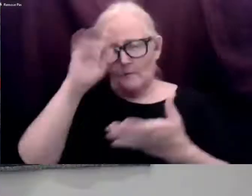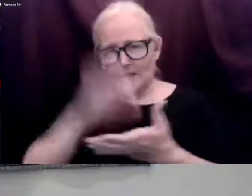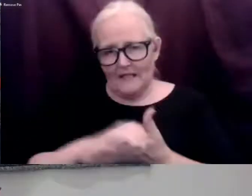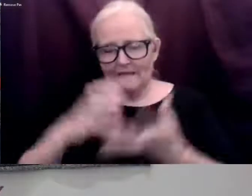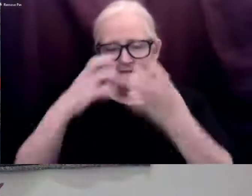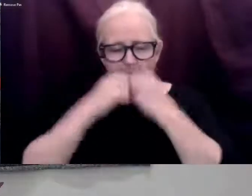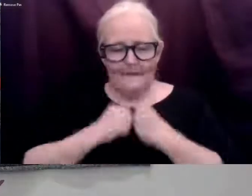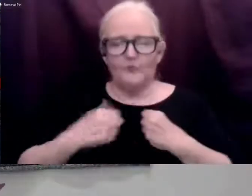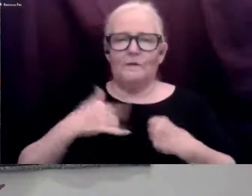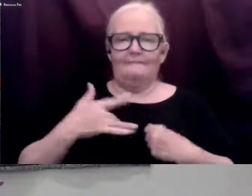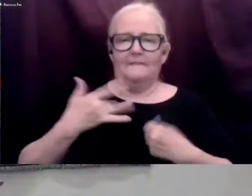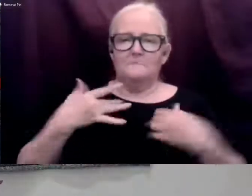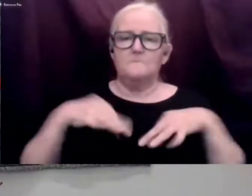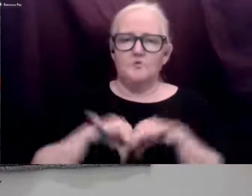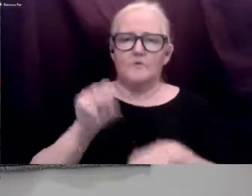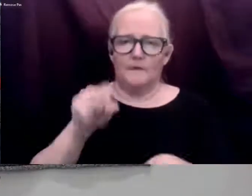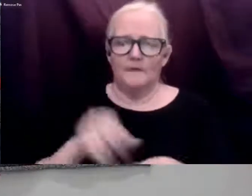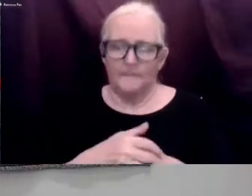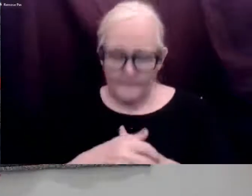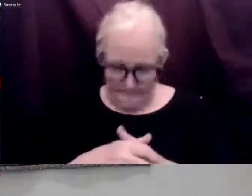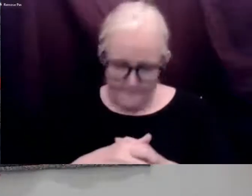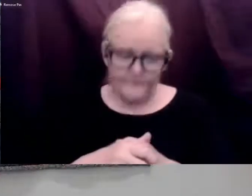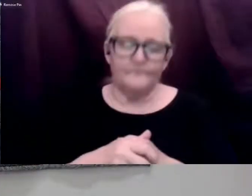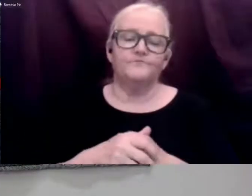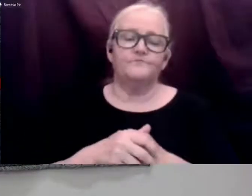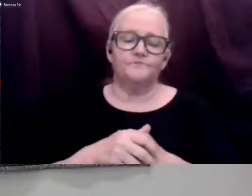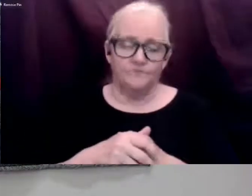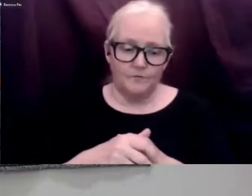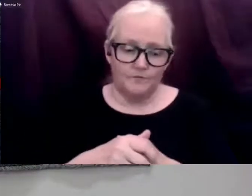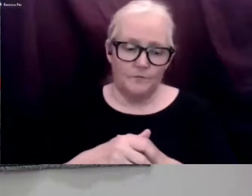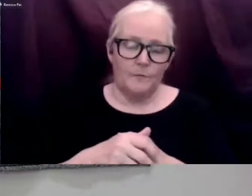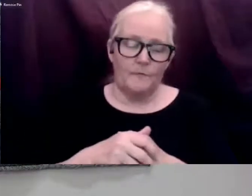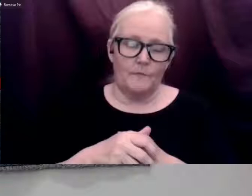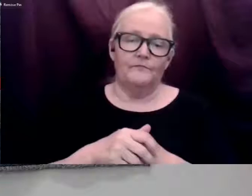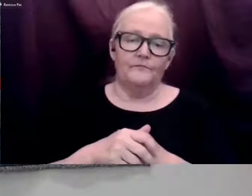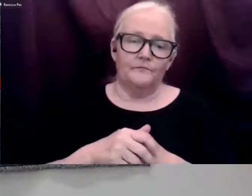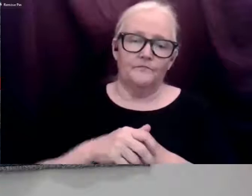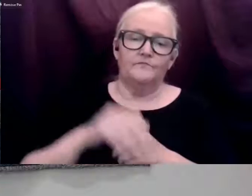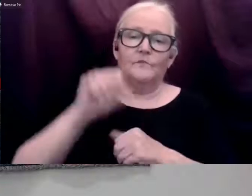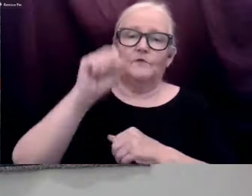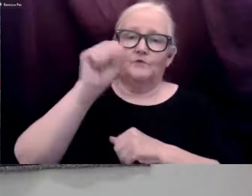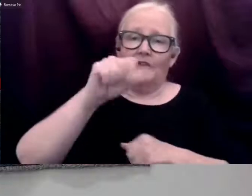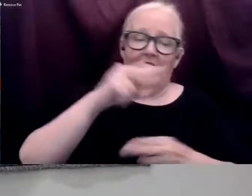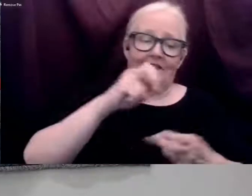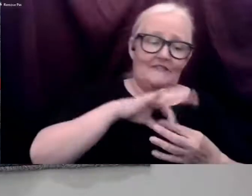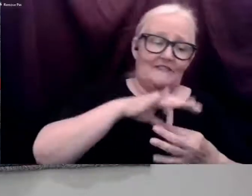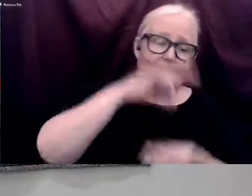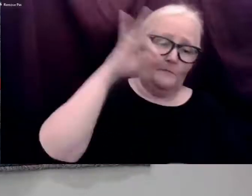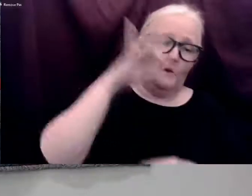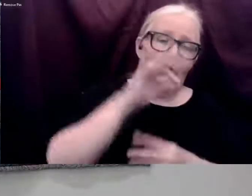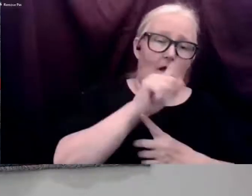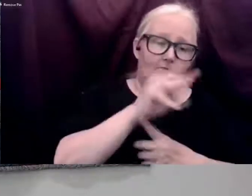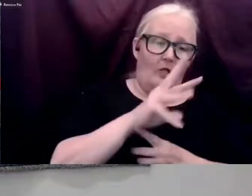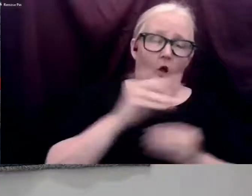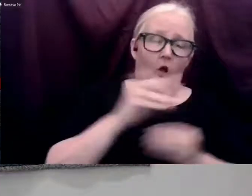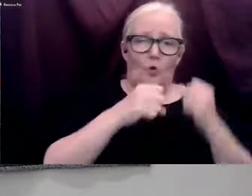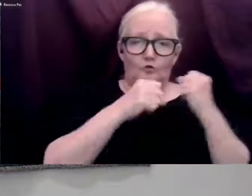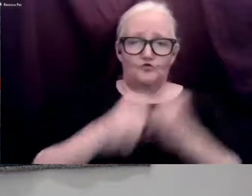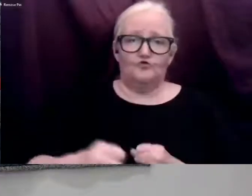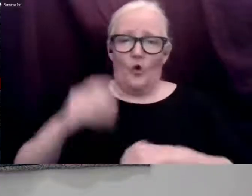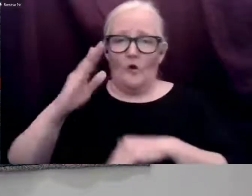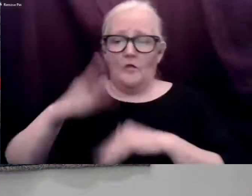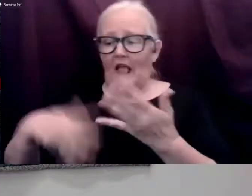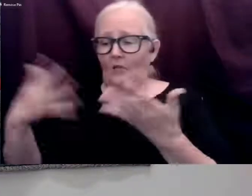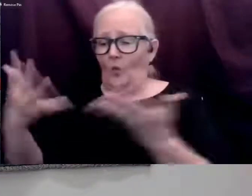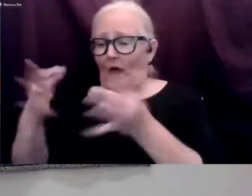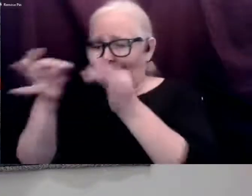just as the spirit of the law is more powerful than the letter, the implicit curriculum, or the ways we live out